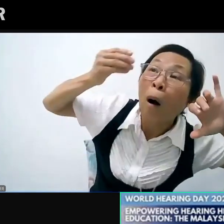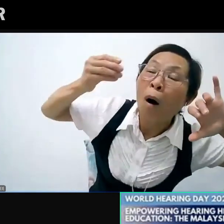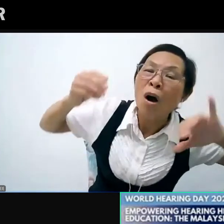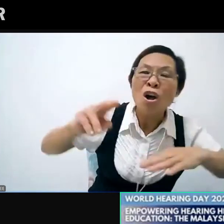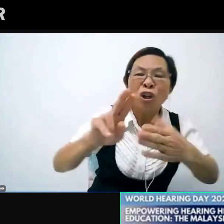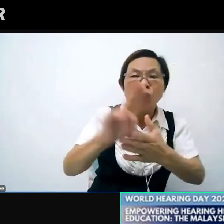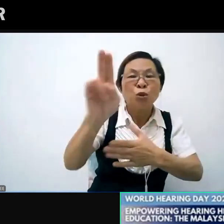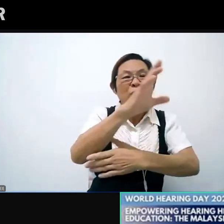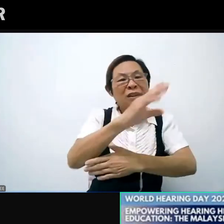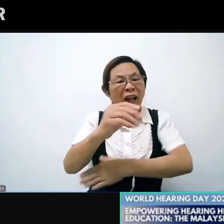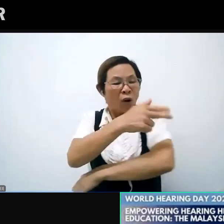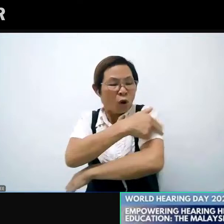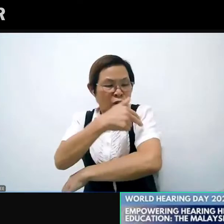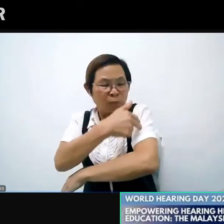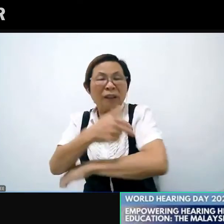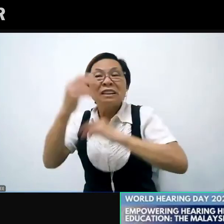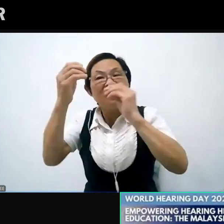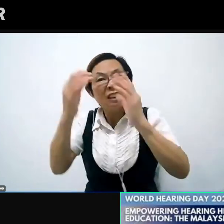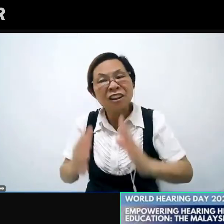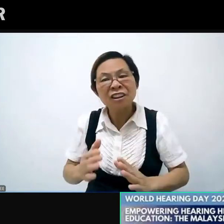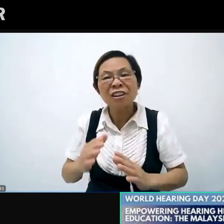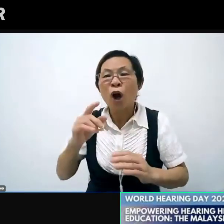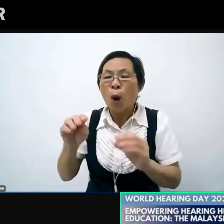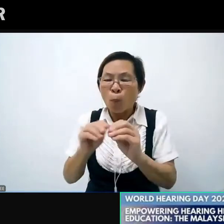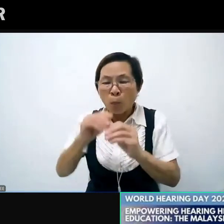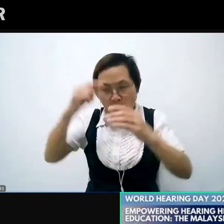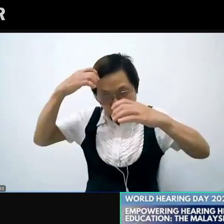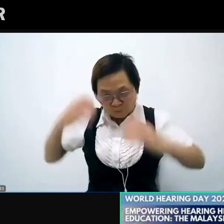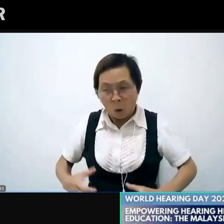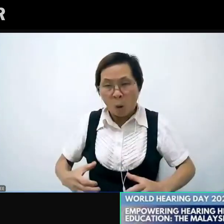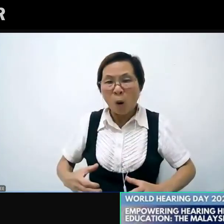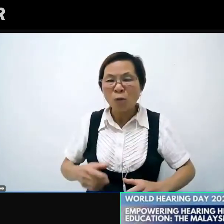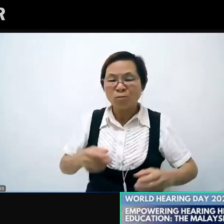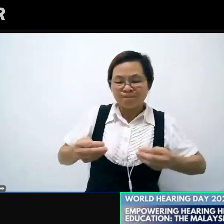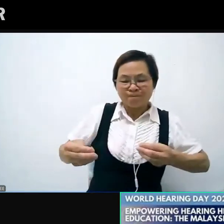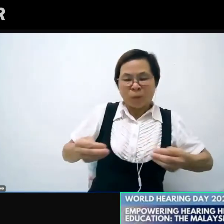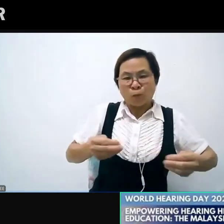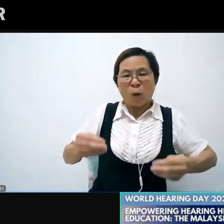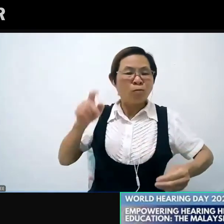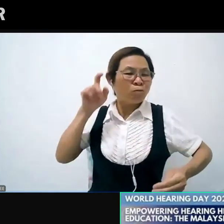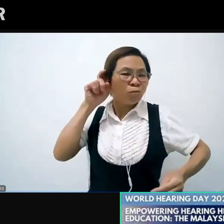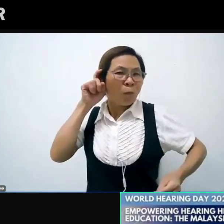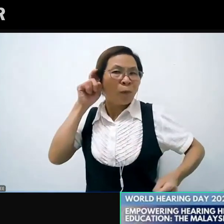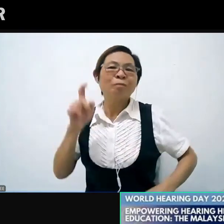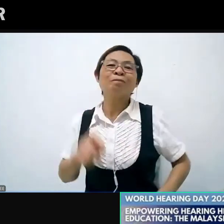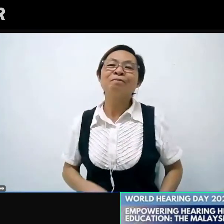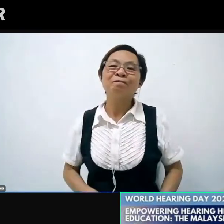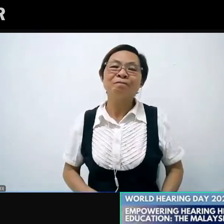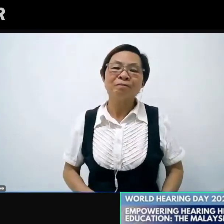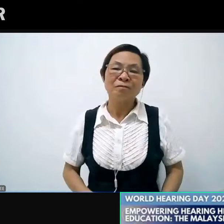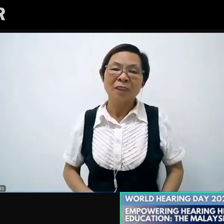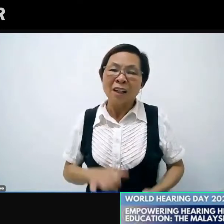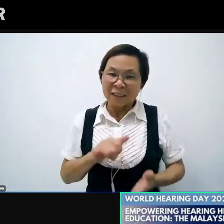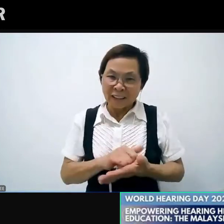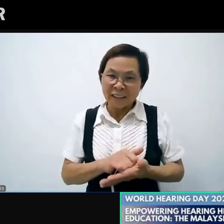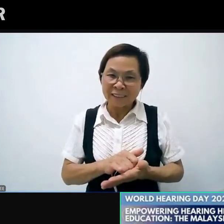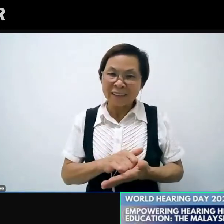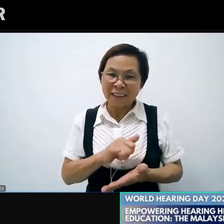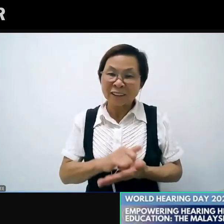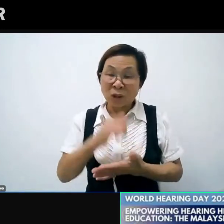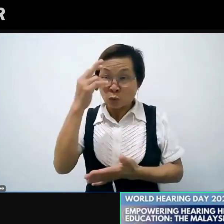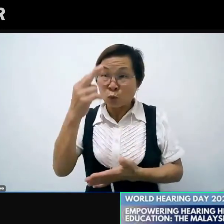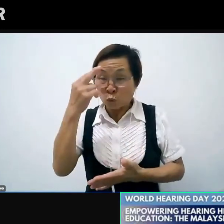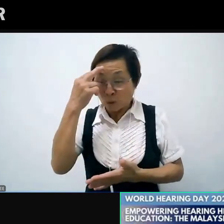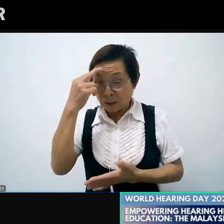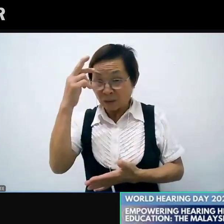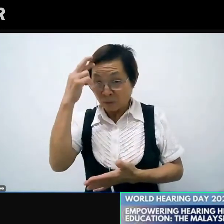hospitals, the teachers more confidence to manage the hearing devices. So that's the thing that we